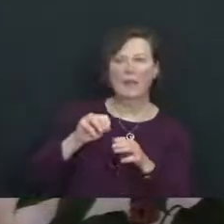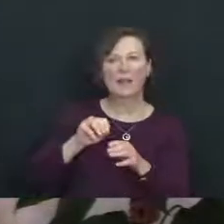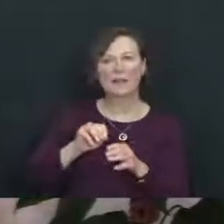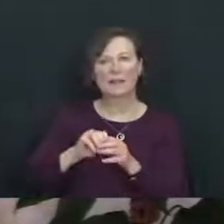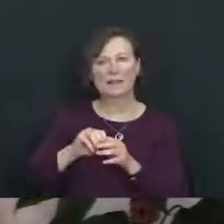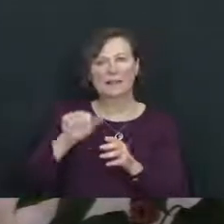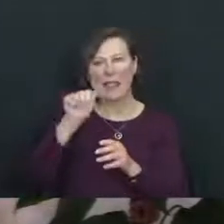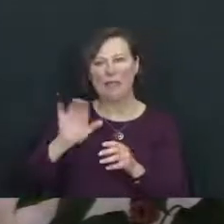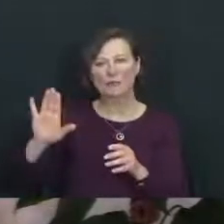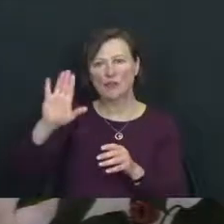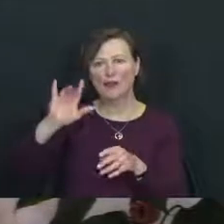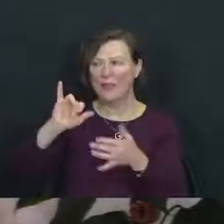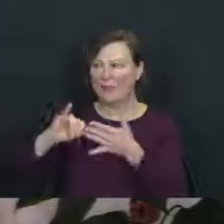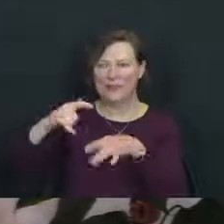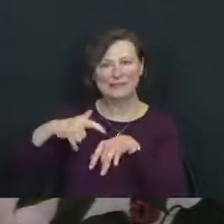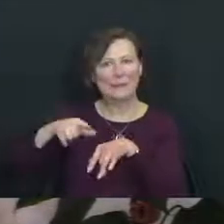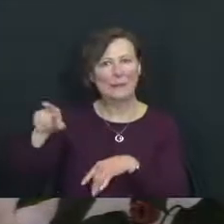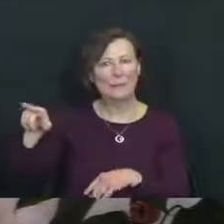time.